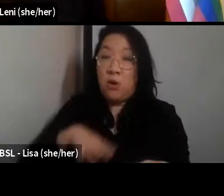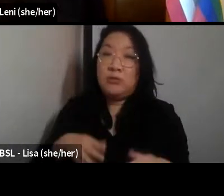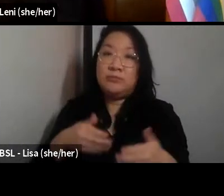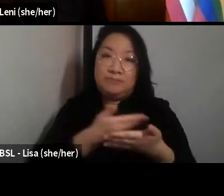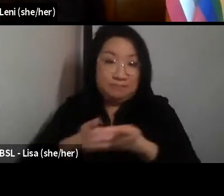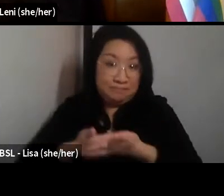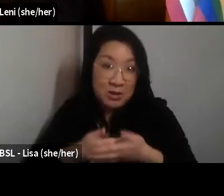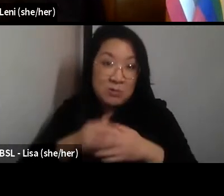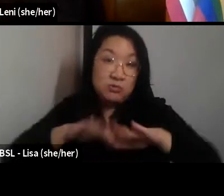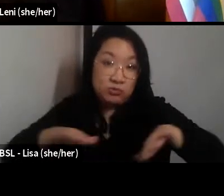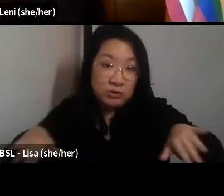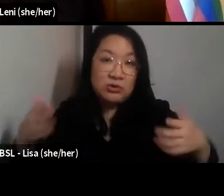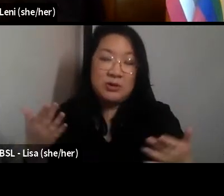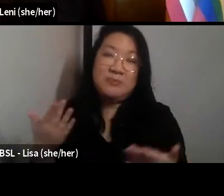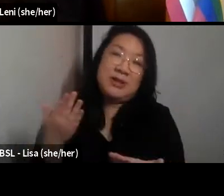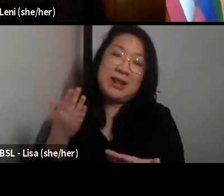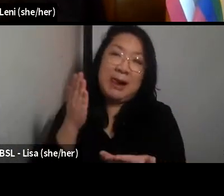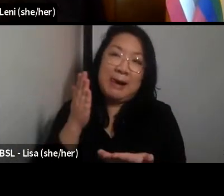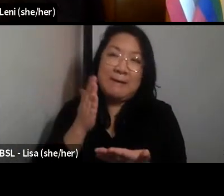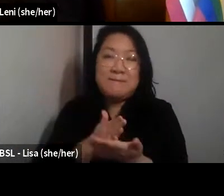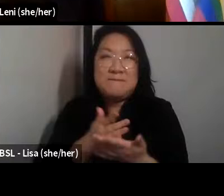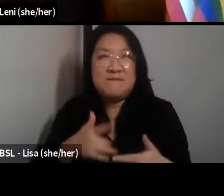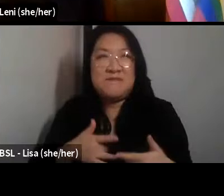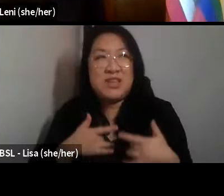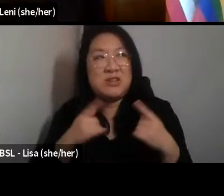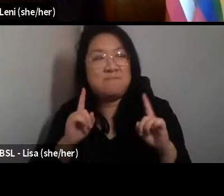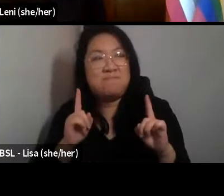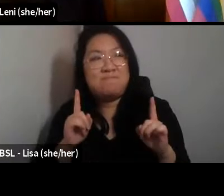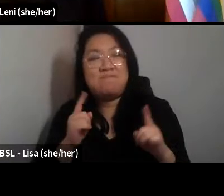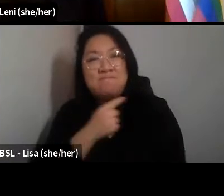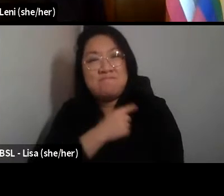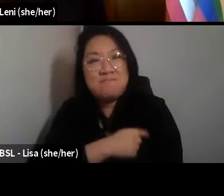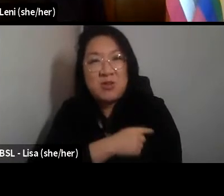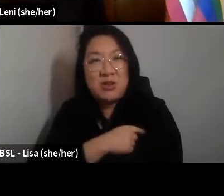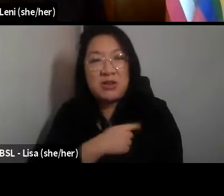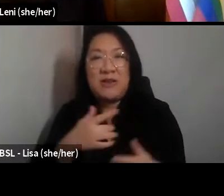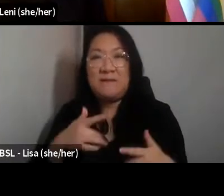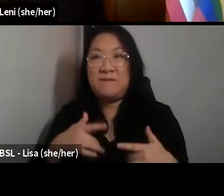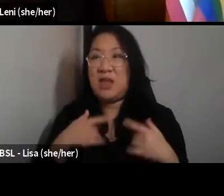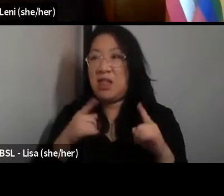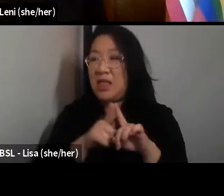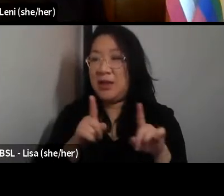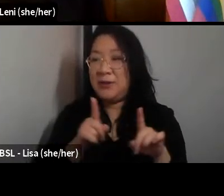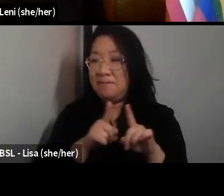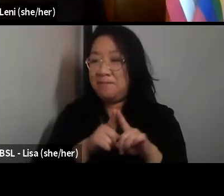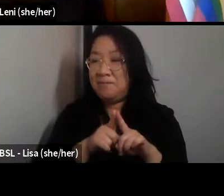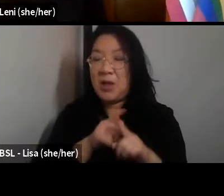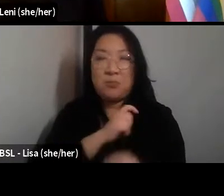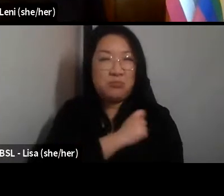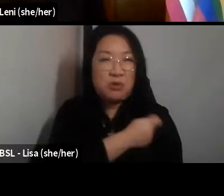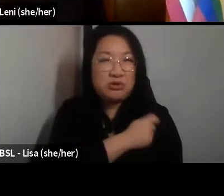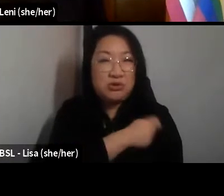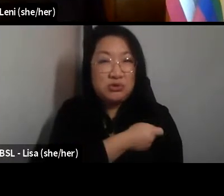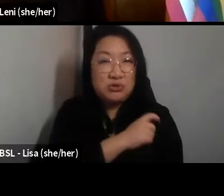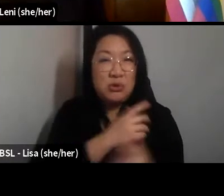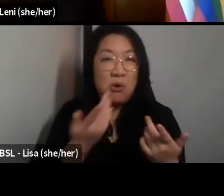but it actually feels, to be honest, either like rape or being a prostitute.